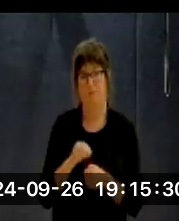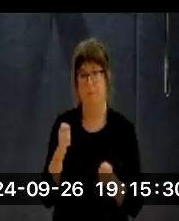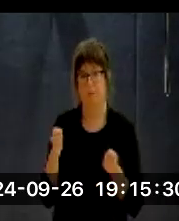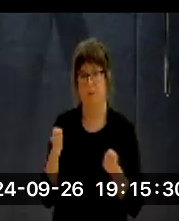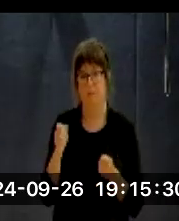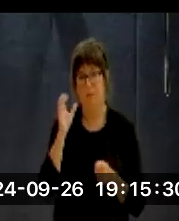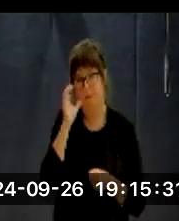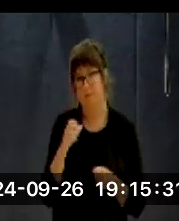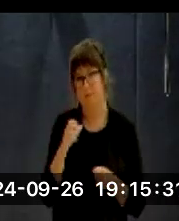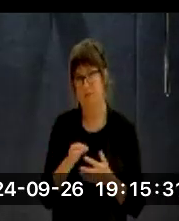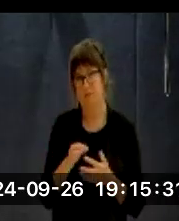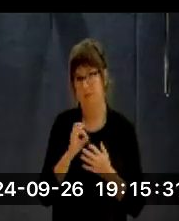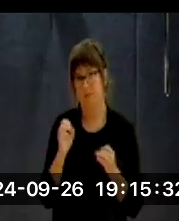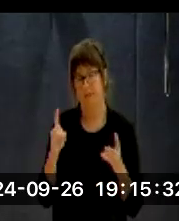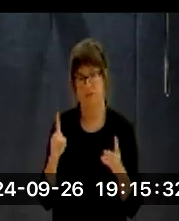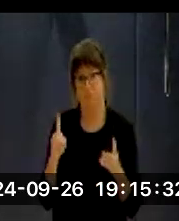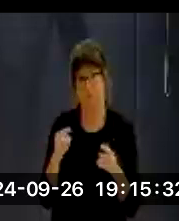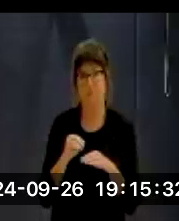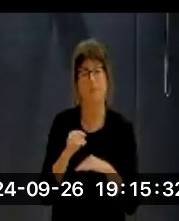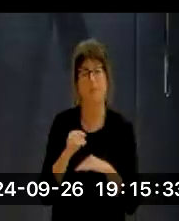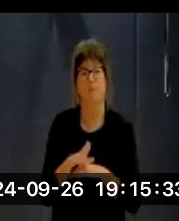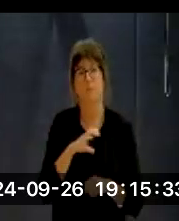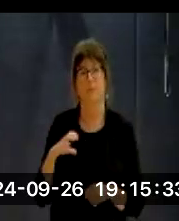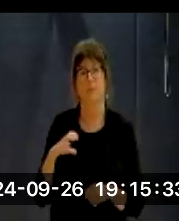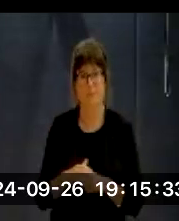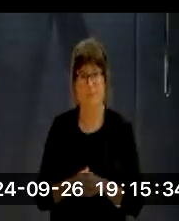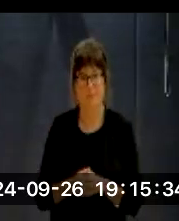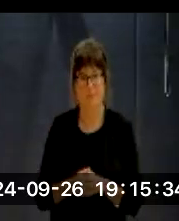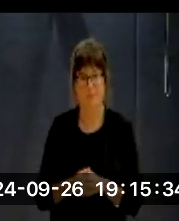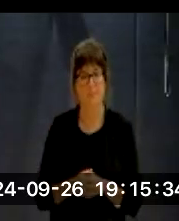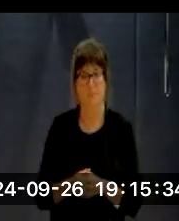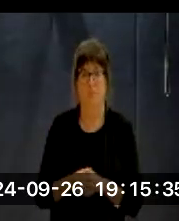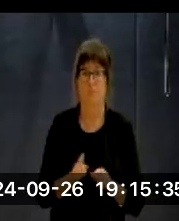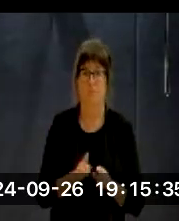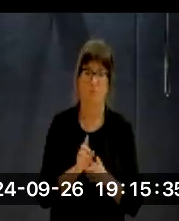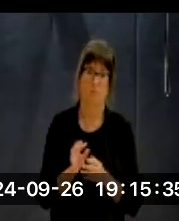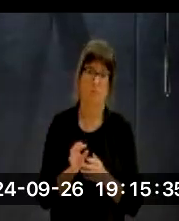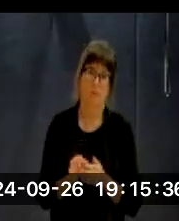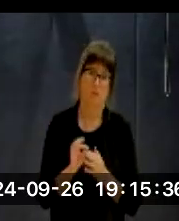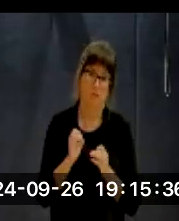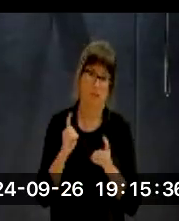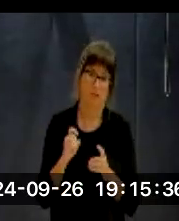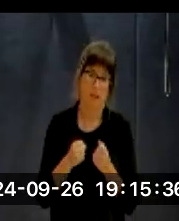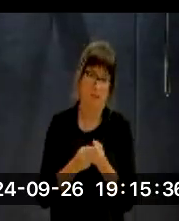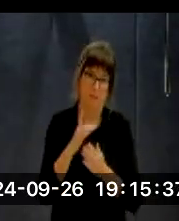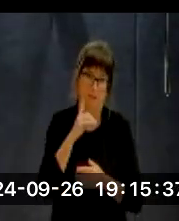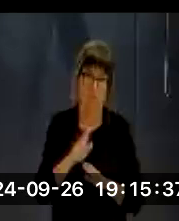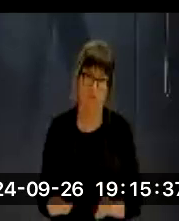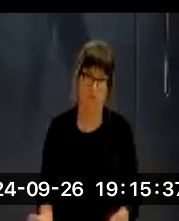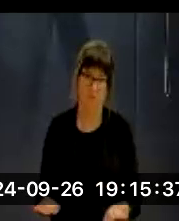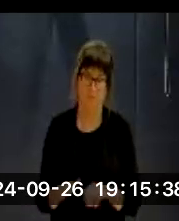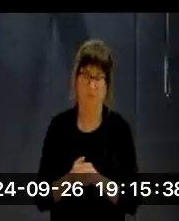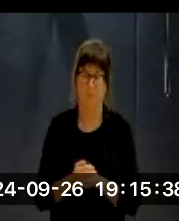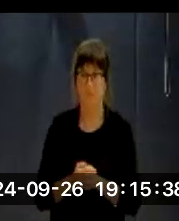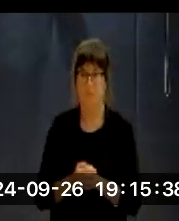Hearings Special Education Advisory Committee. I'm also a special education advocate for children.